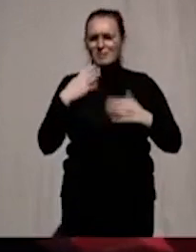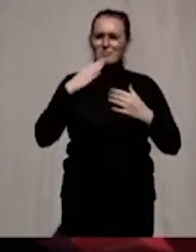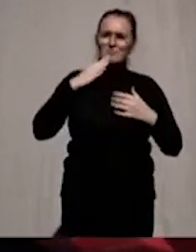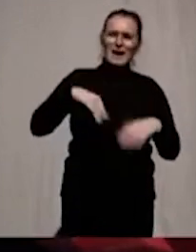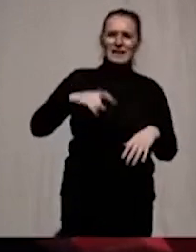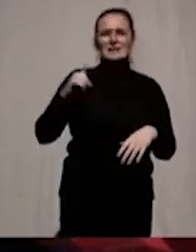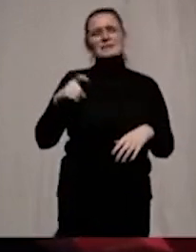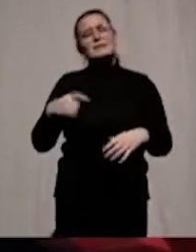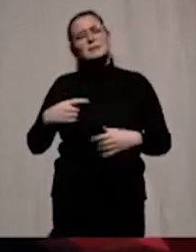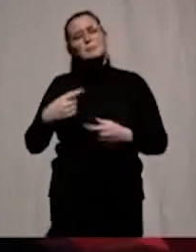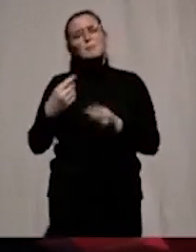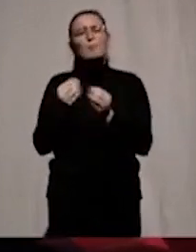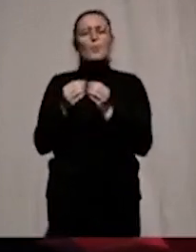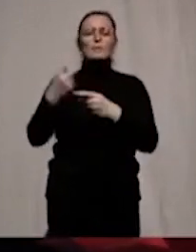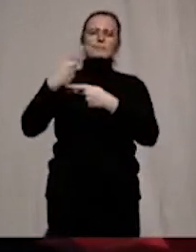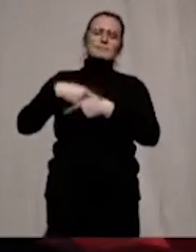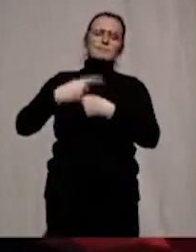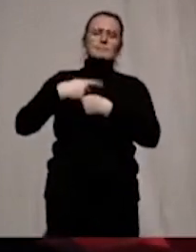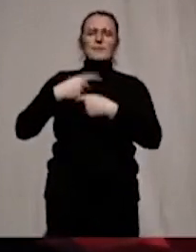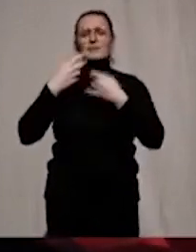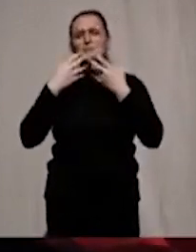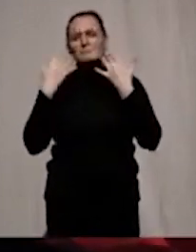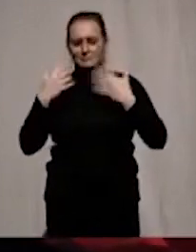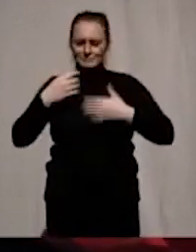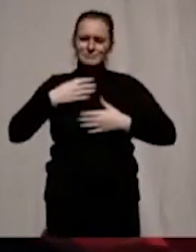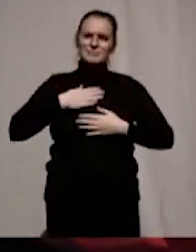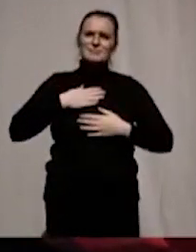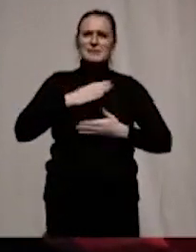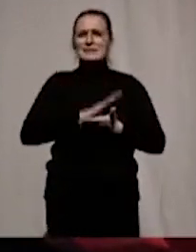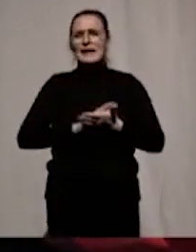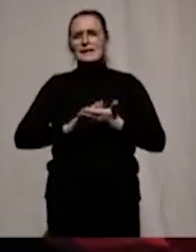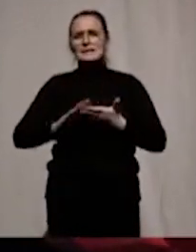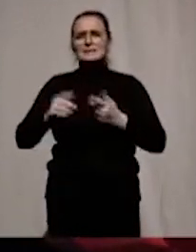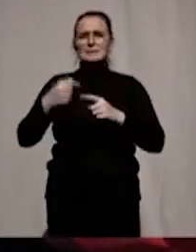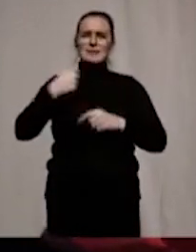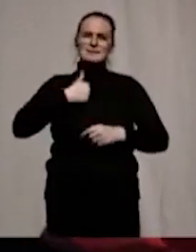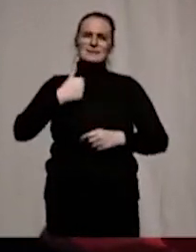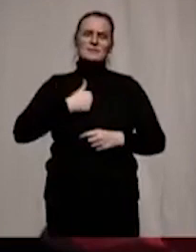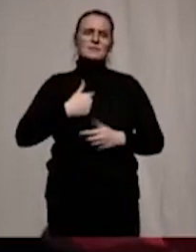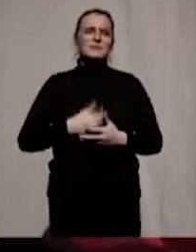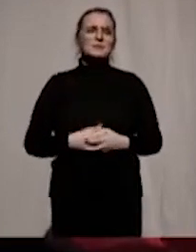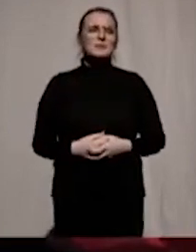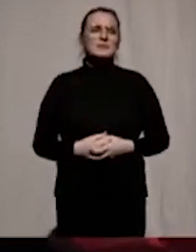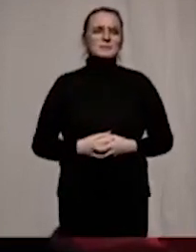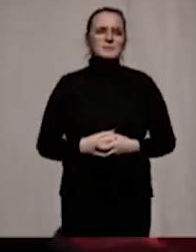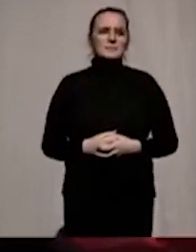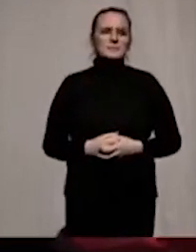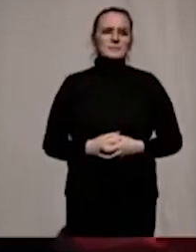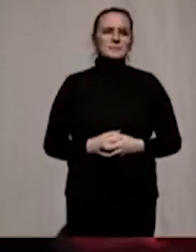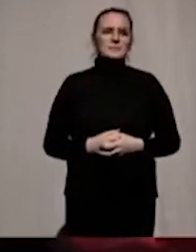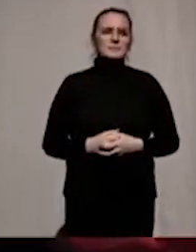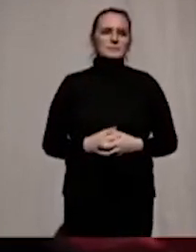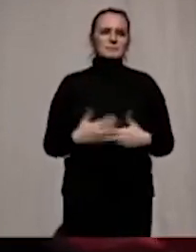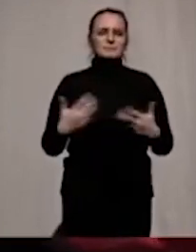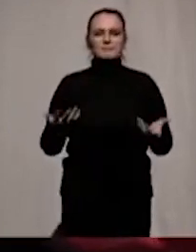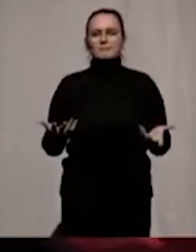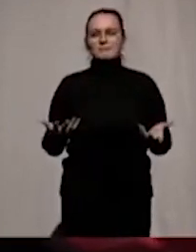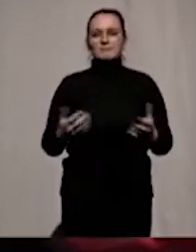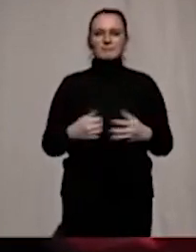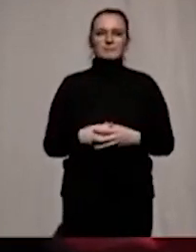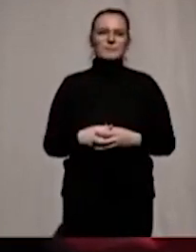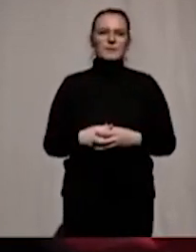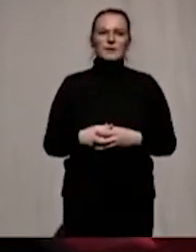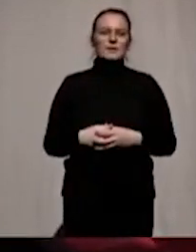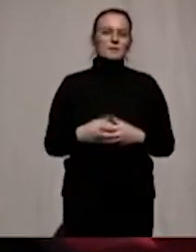myself. And maybe get some more sleep, because I don't sleep because I'm like, there's so much to do. There's so